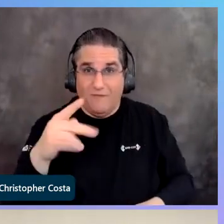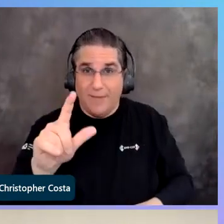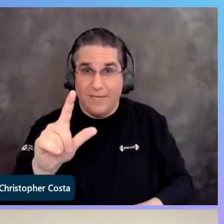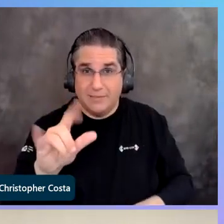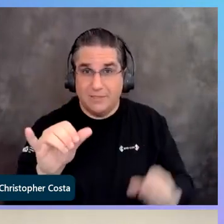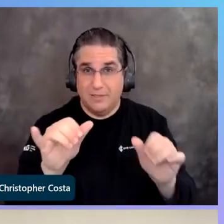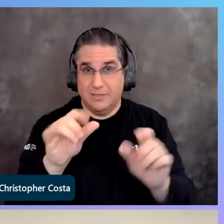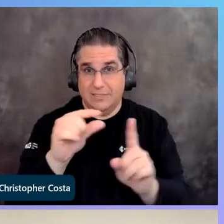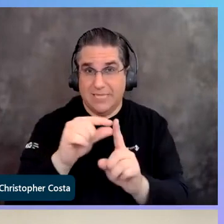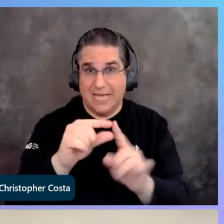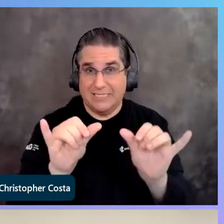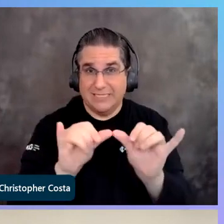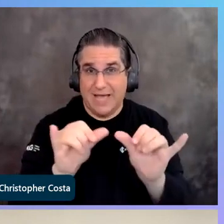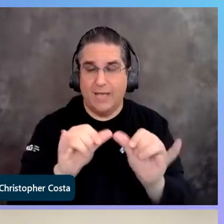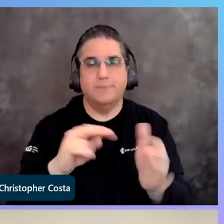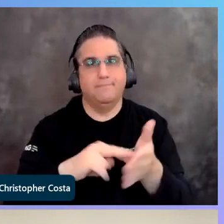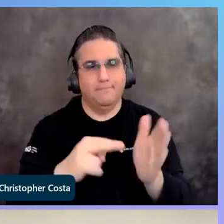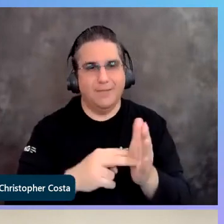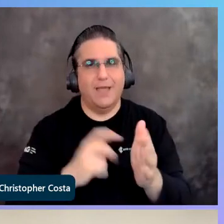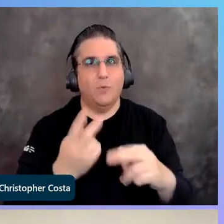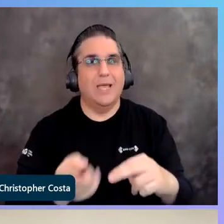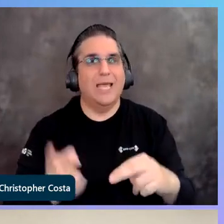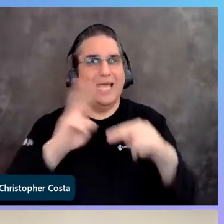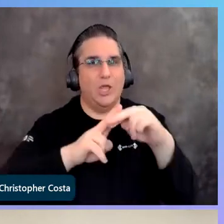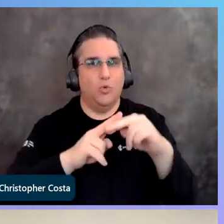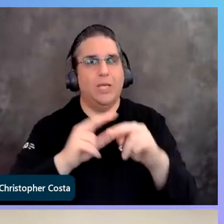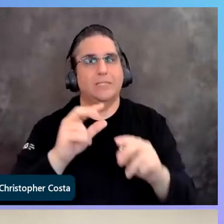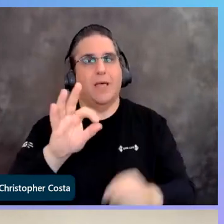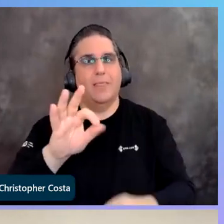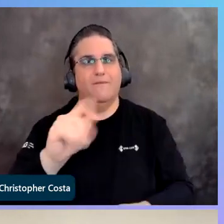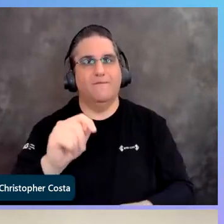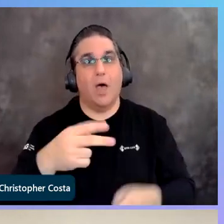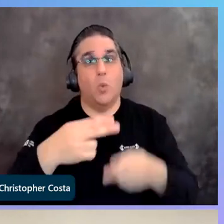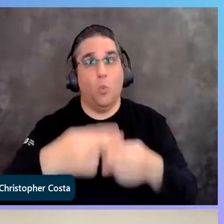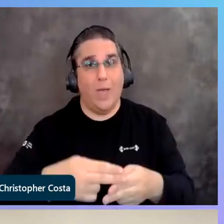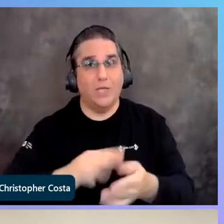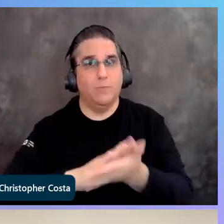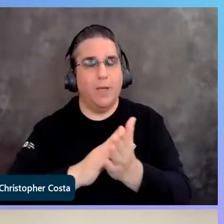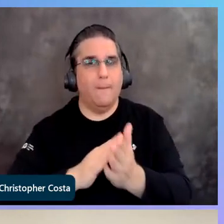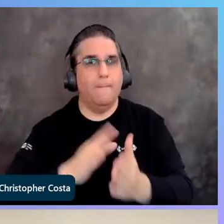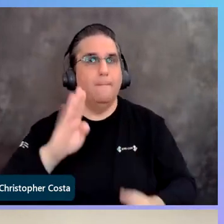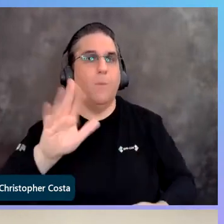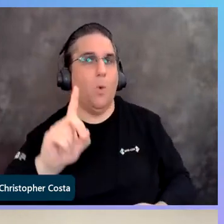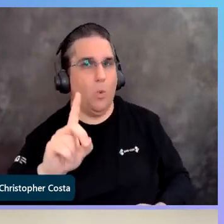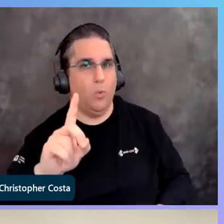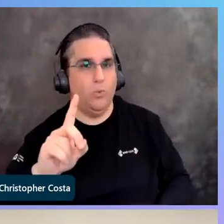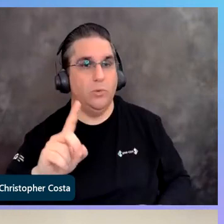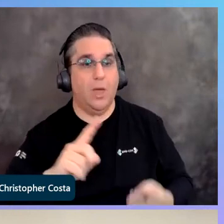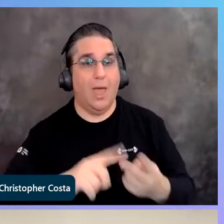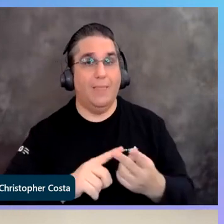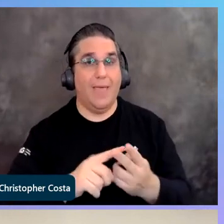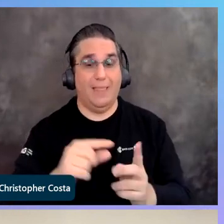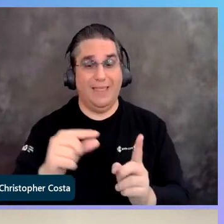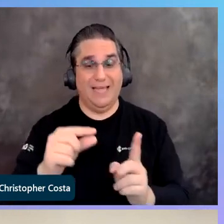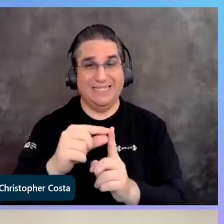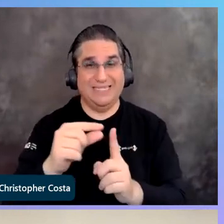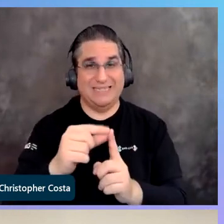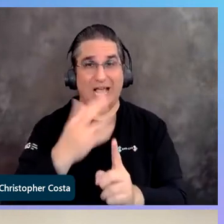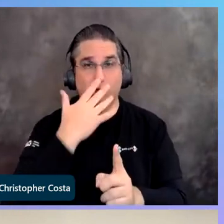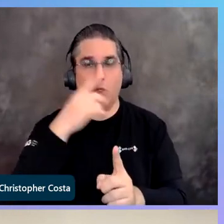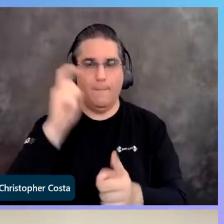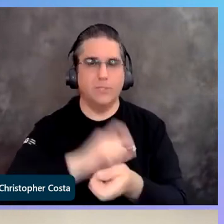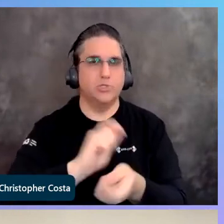APCA, I have to increase the font weight to bold, and the text color would have to go all the way to white. That's the smallest